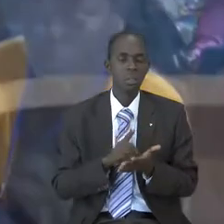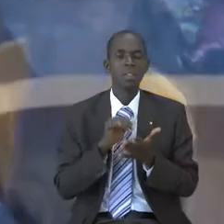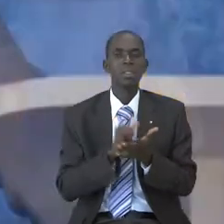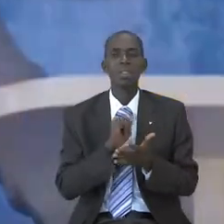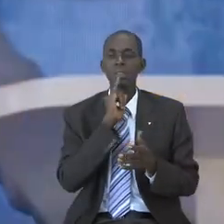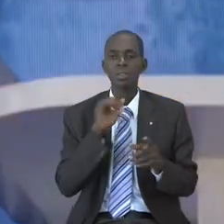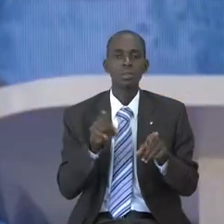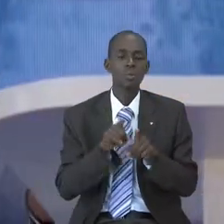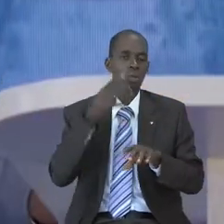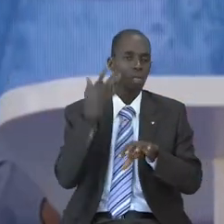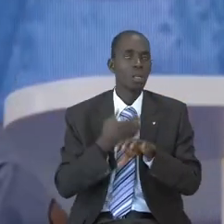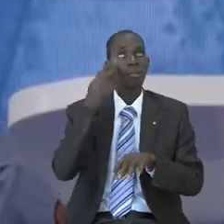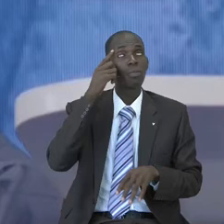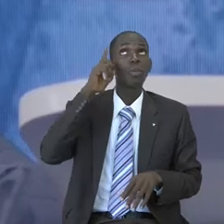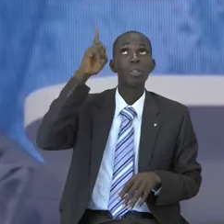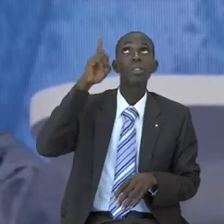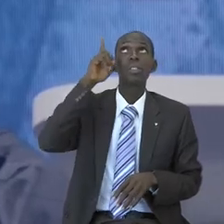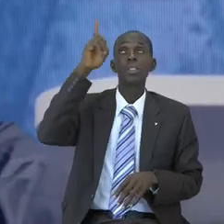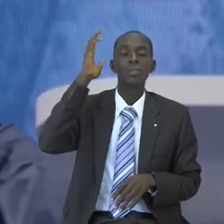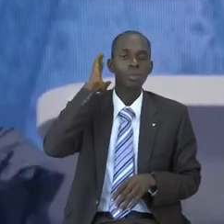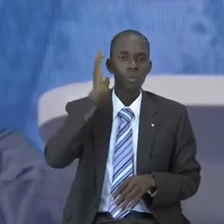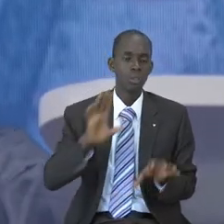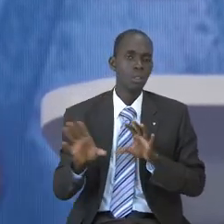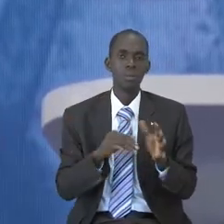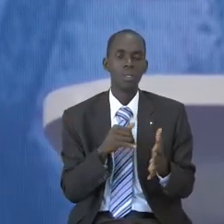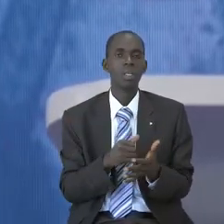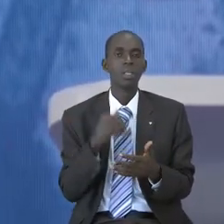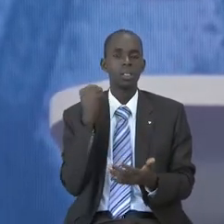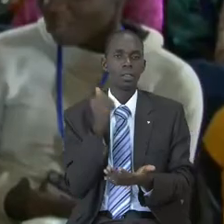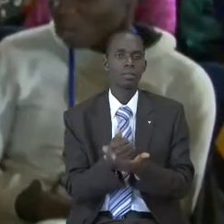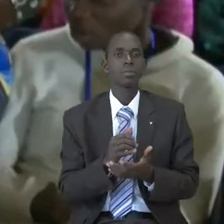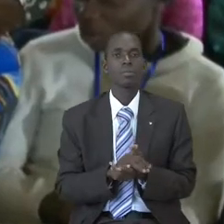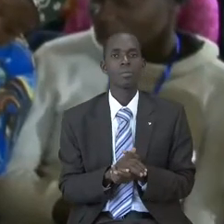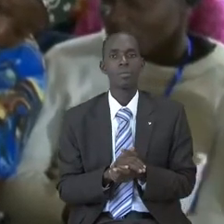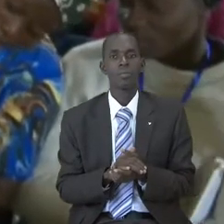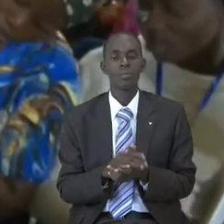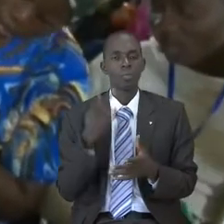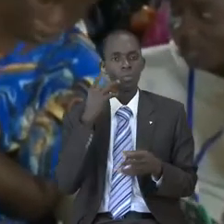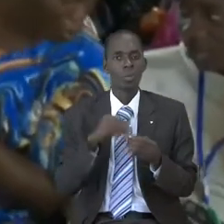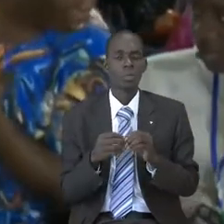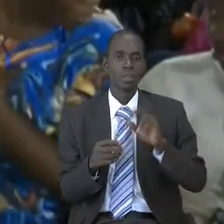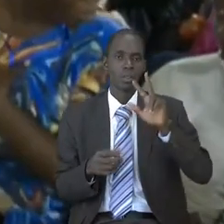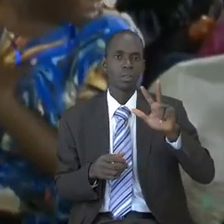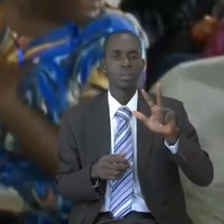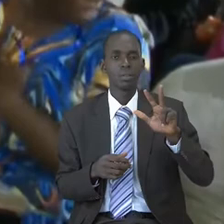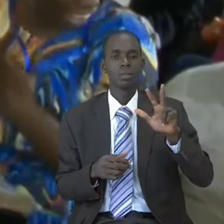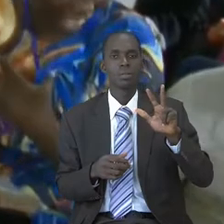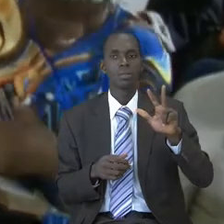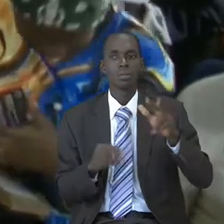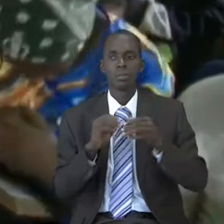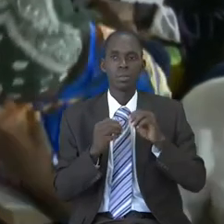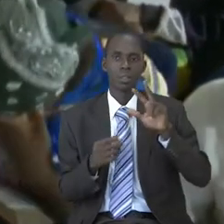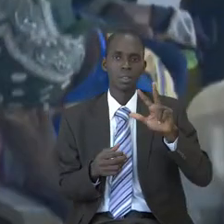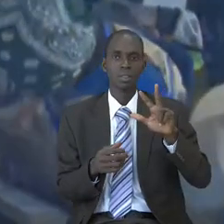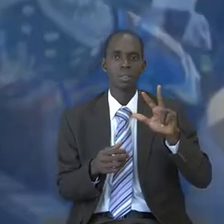too hard for him. He will do it. Amen. Look at number three here. Number three here,